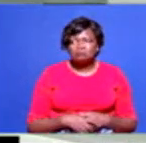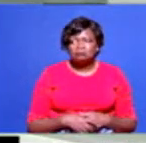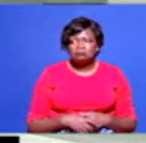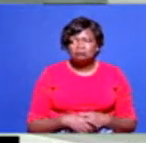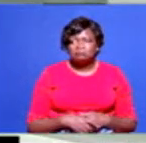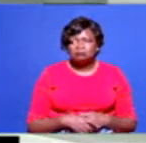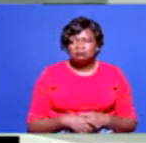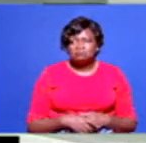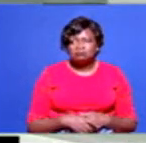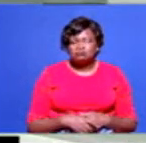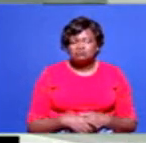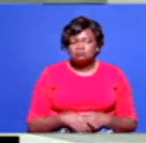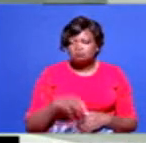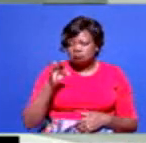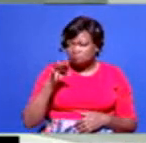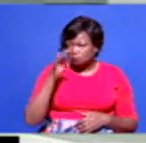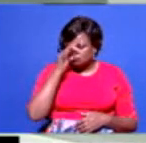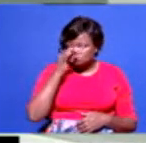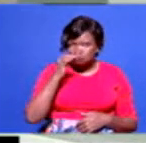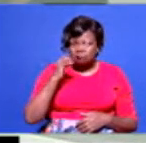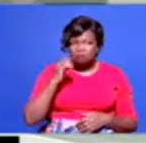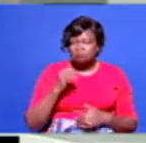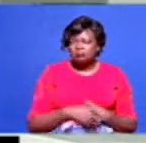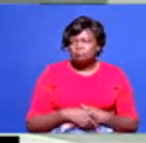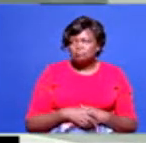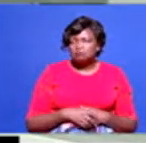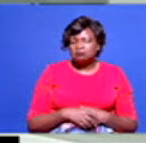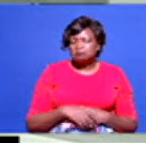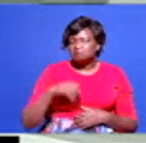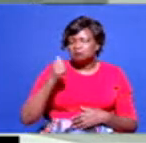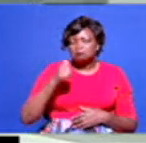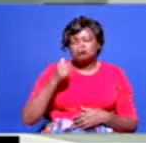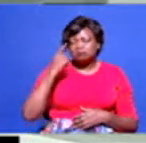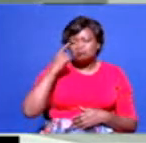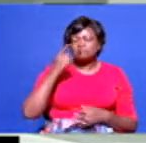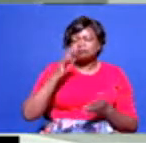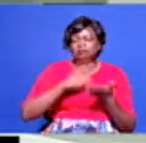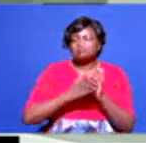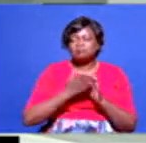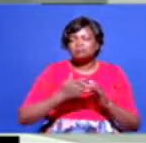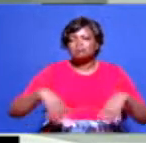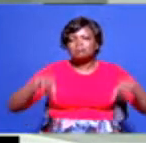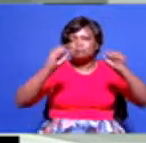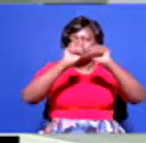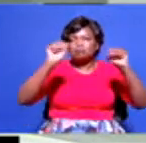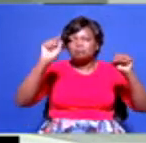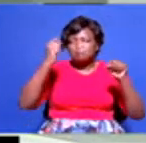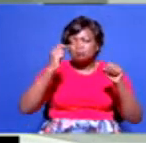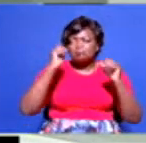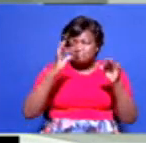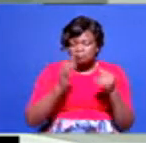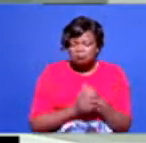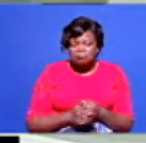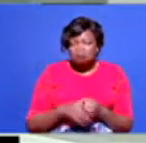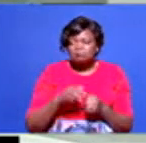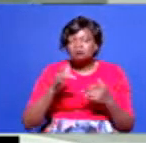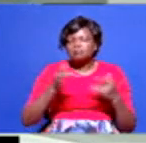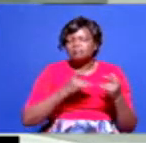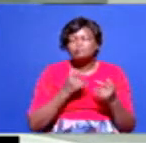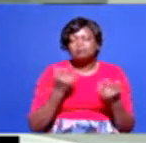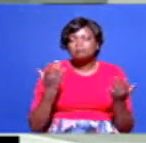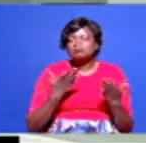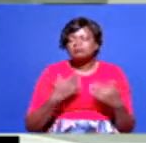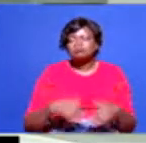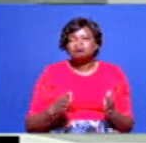Now, Mwai Kibaki may never have dreamt of becoming the third president of Kenya if his background is anything to go by. Well,